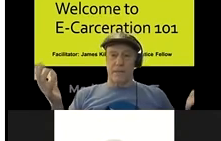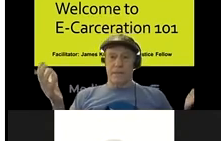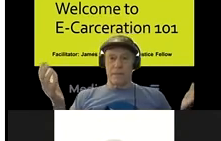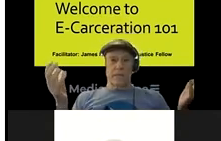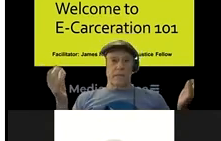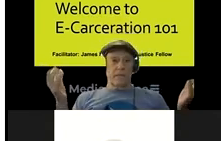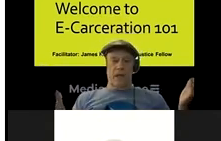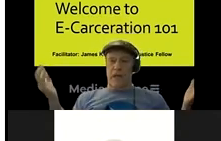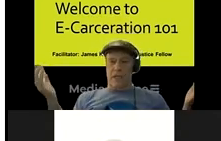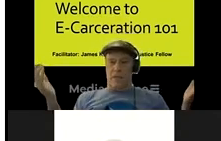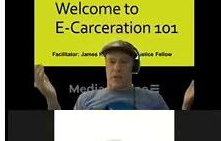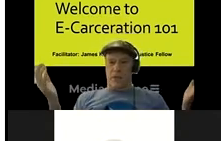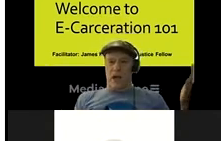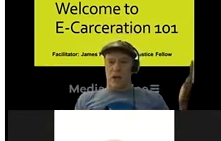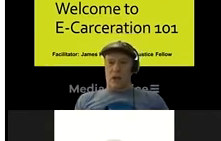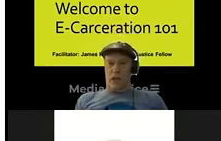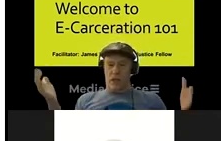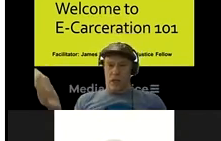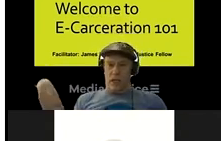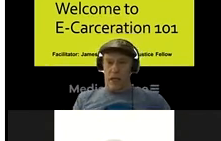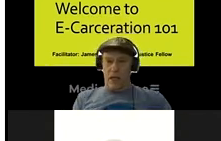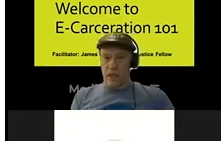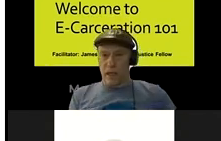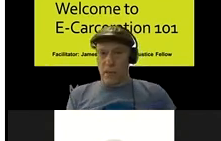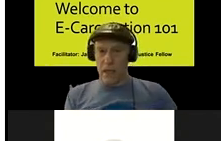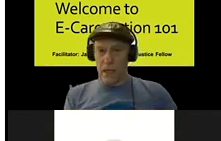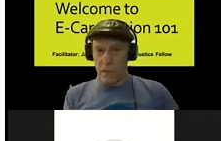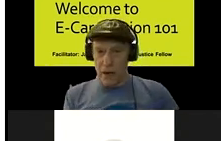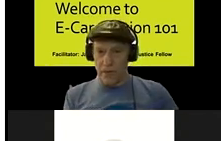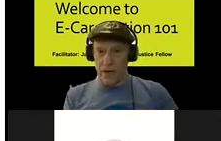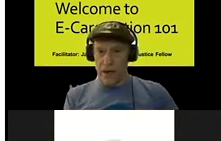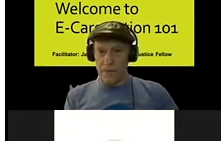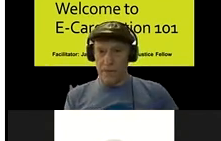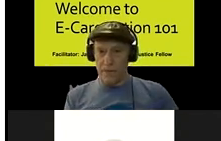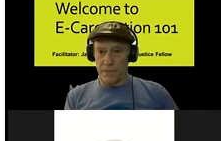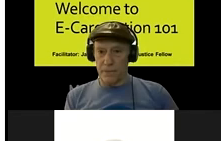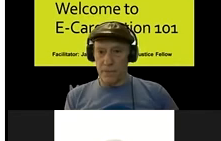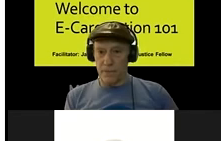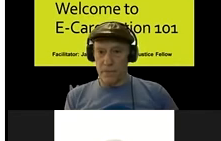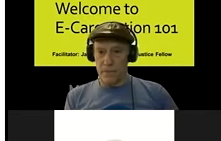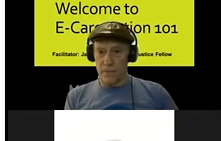commodified. Any examples of how your location data can be commodified?